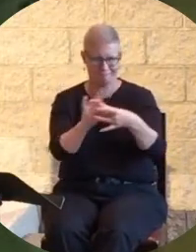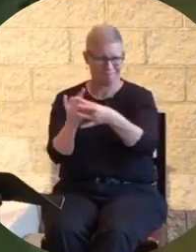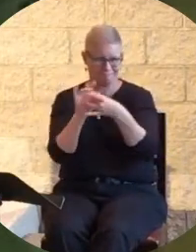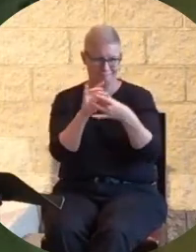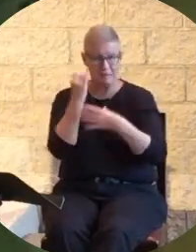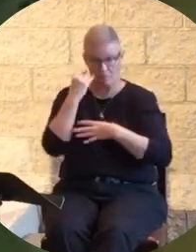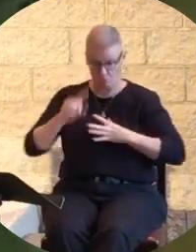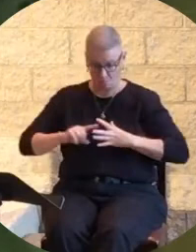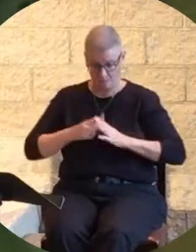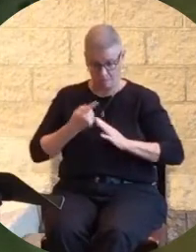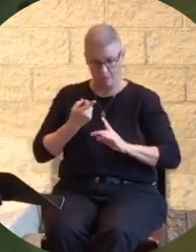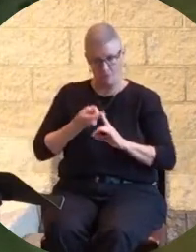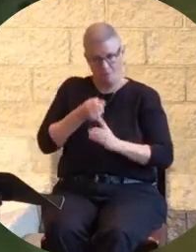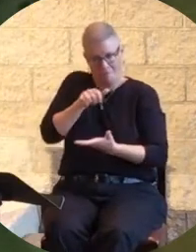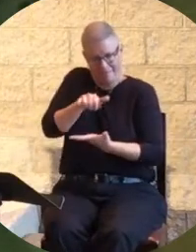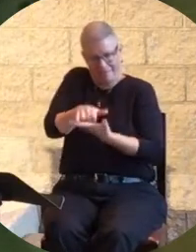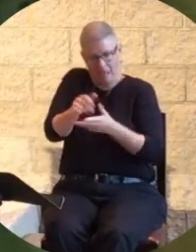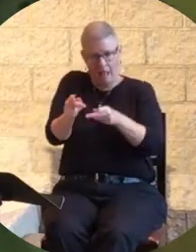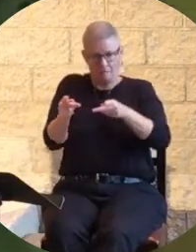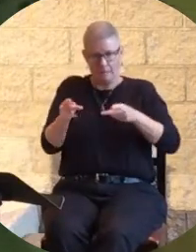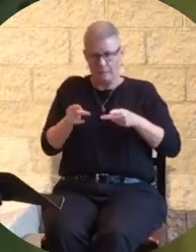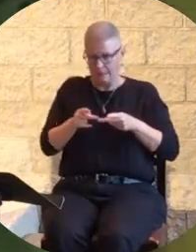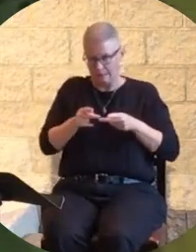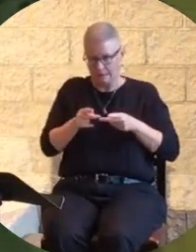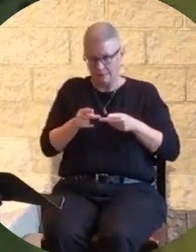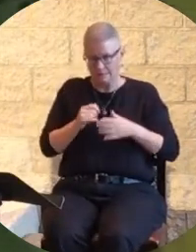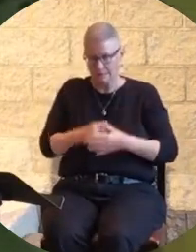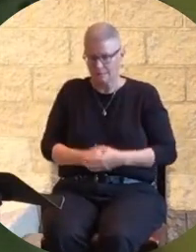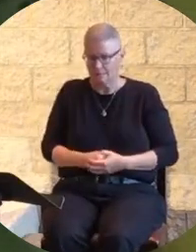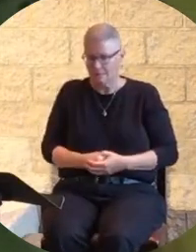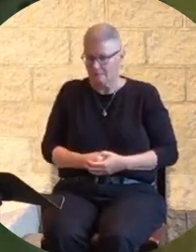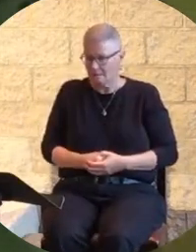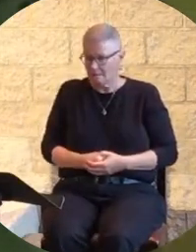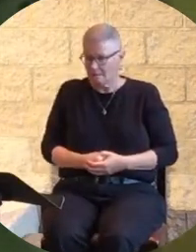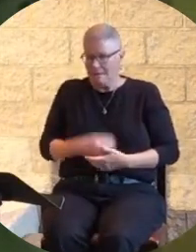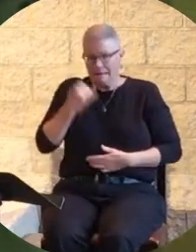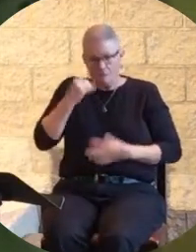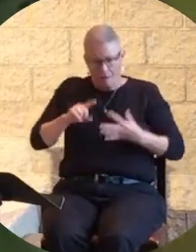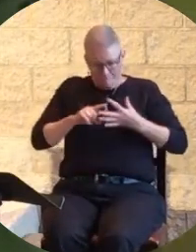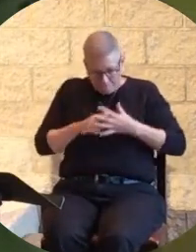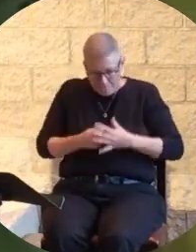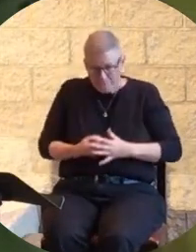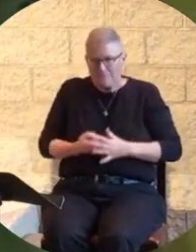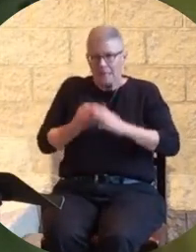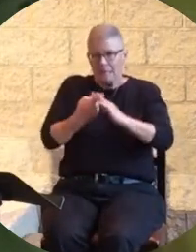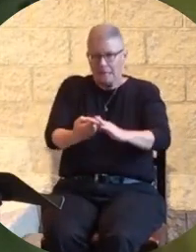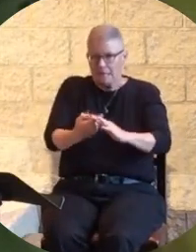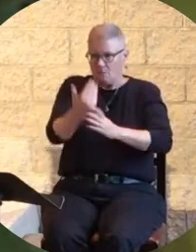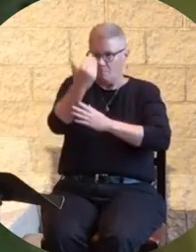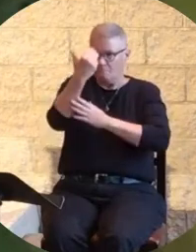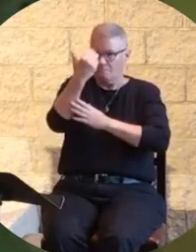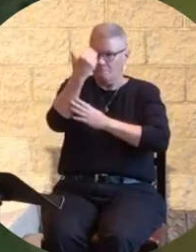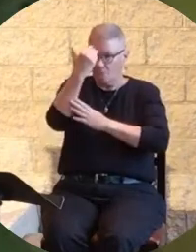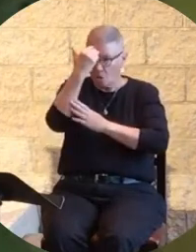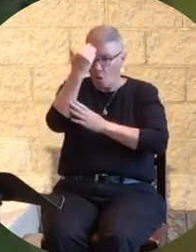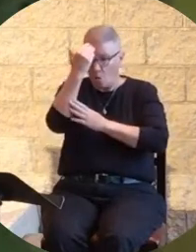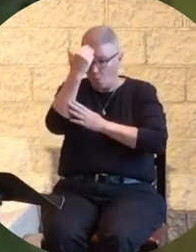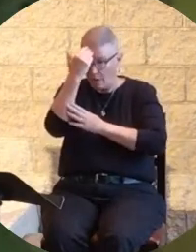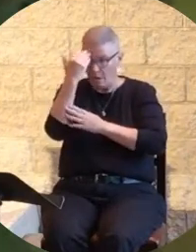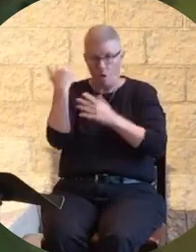place, if we can begin from the place that says we are all one thing,